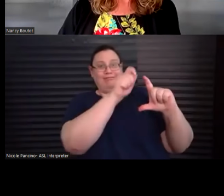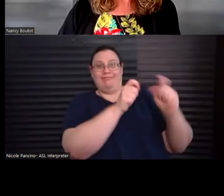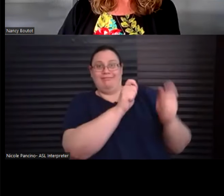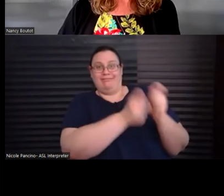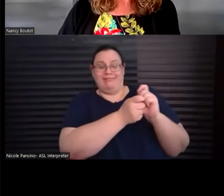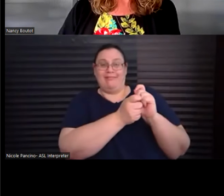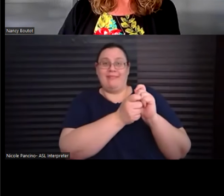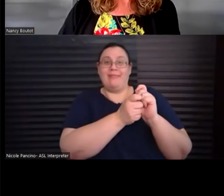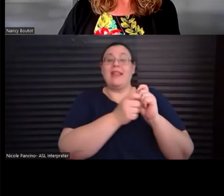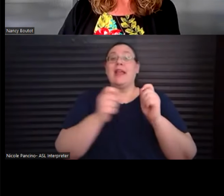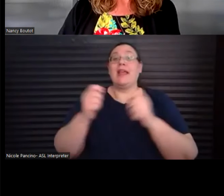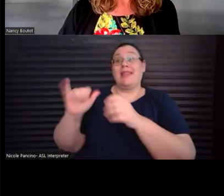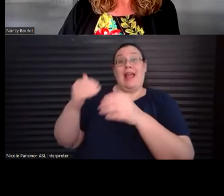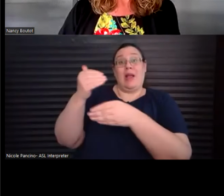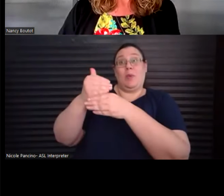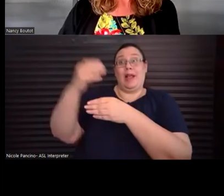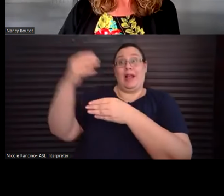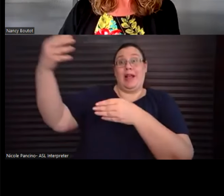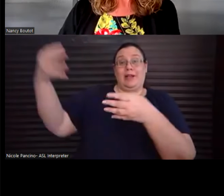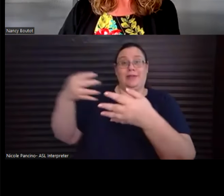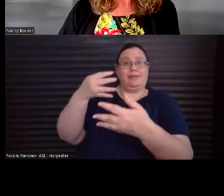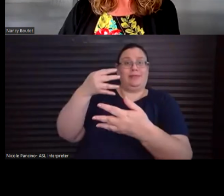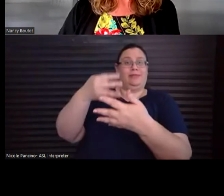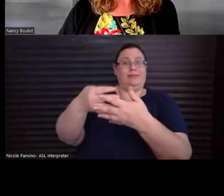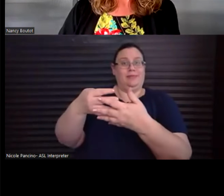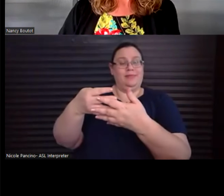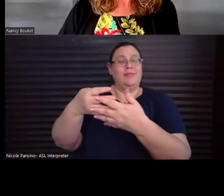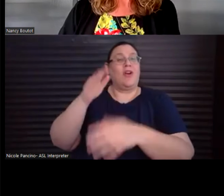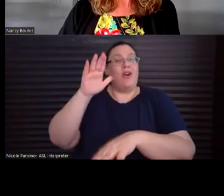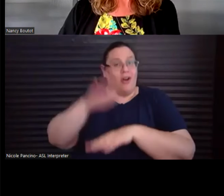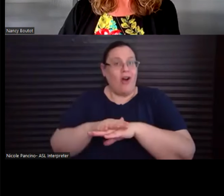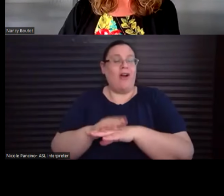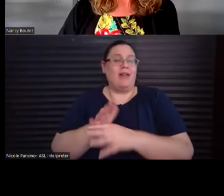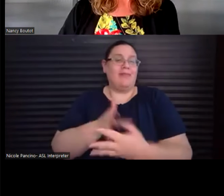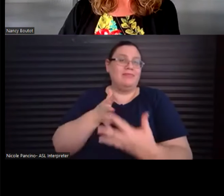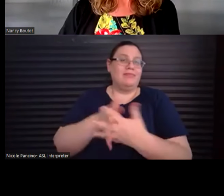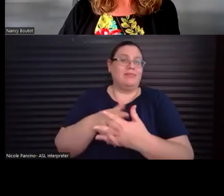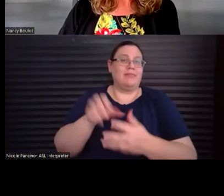on top of the embedded captioning. Next slide.